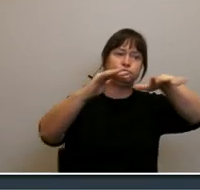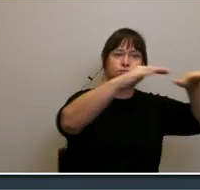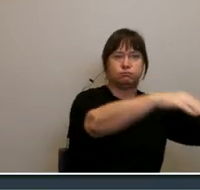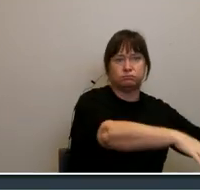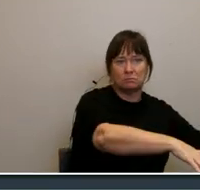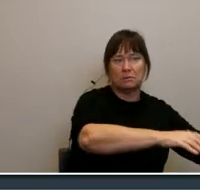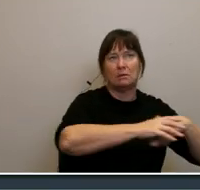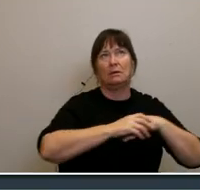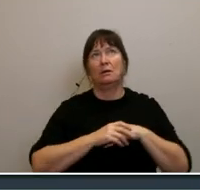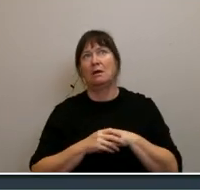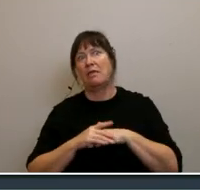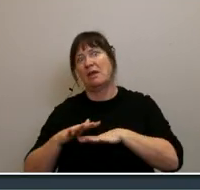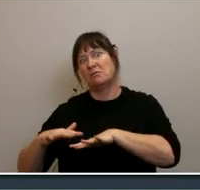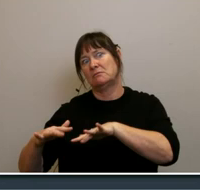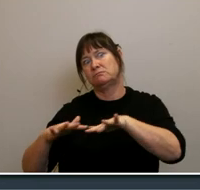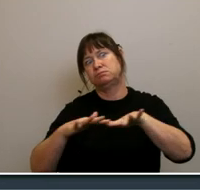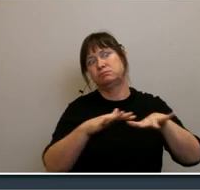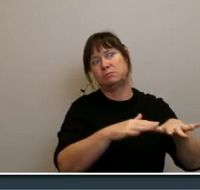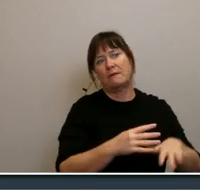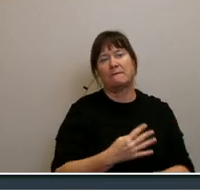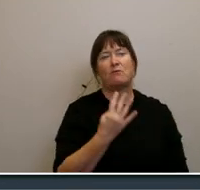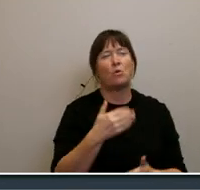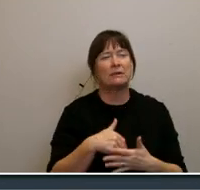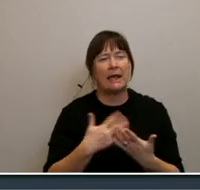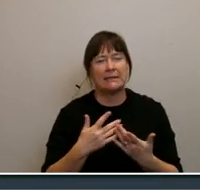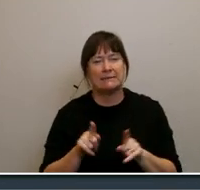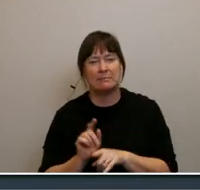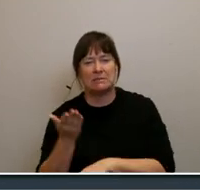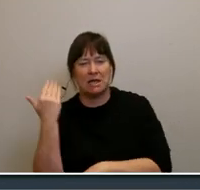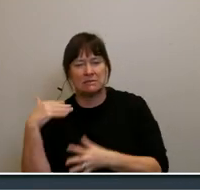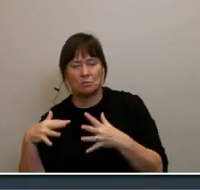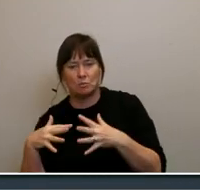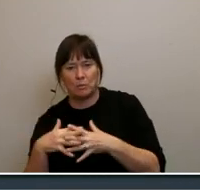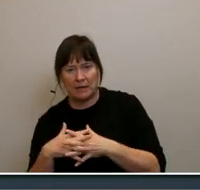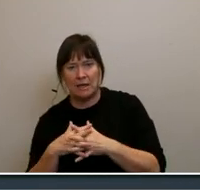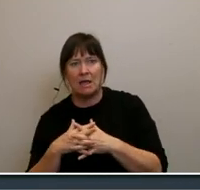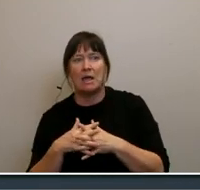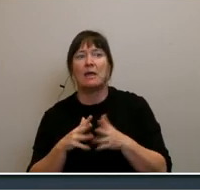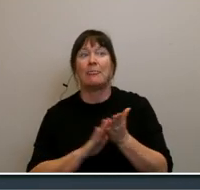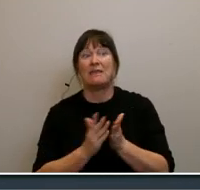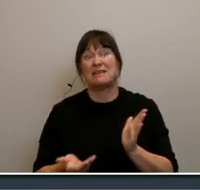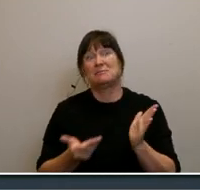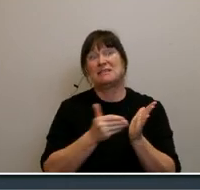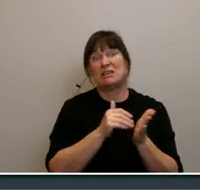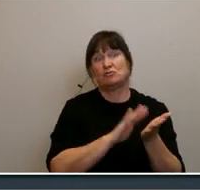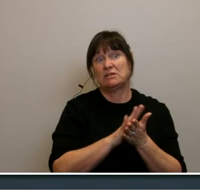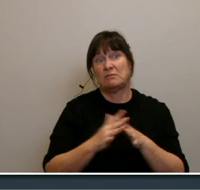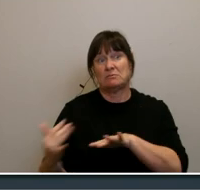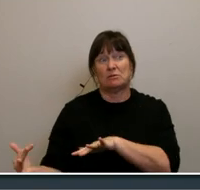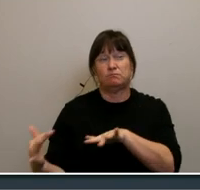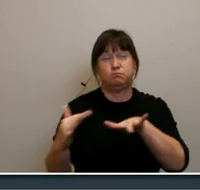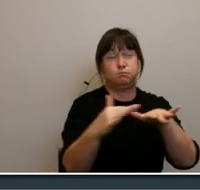There was something like 4 days for the one last week, and that accounted for the extra damage, I believe.